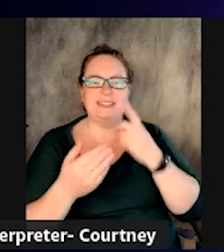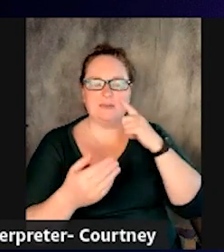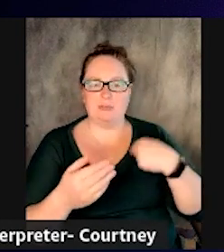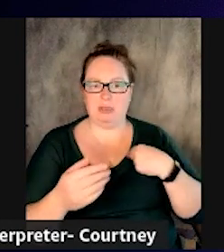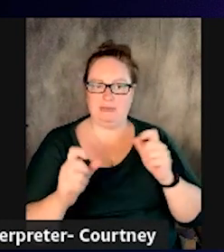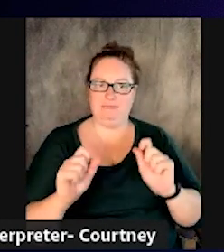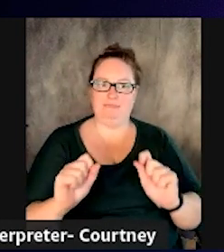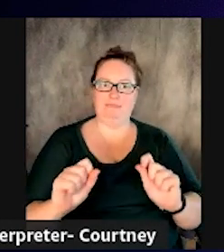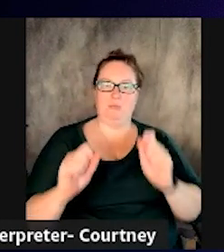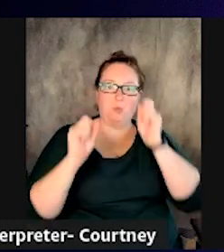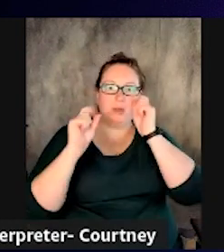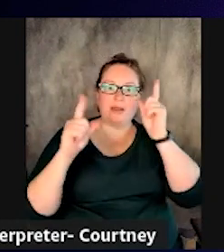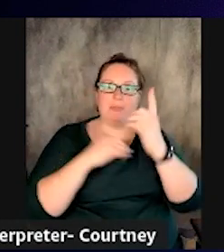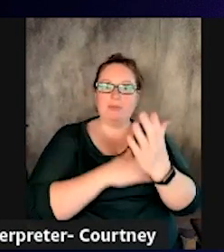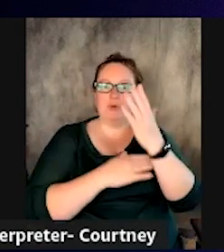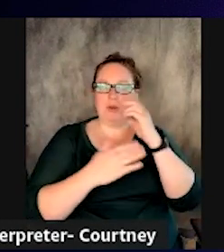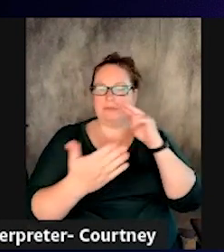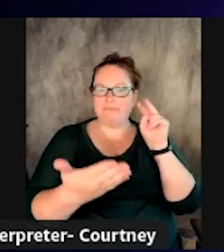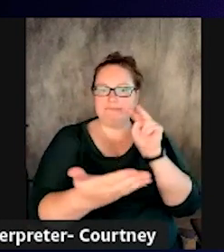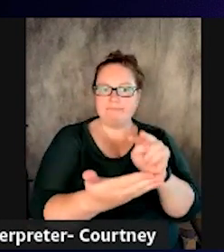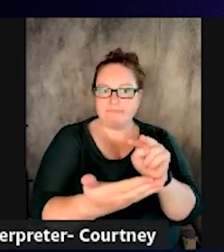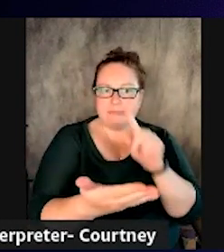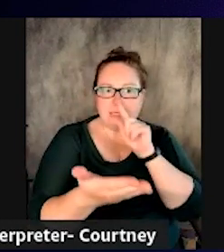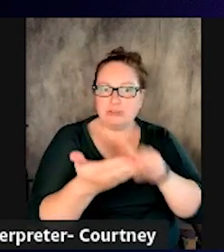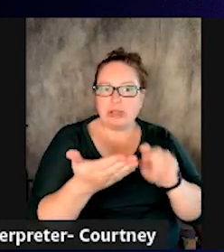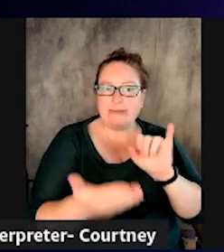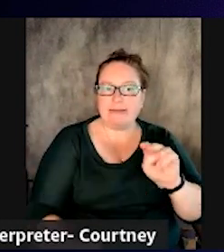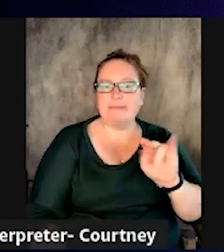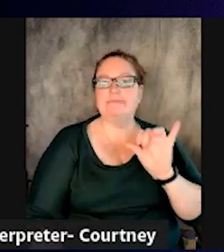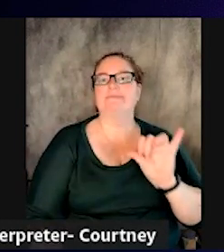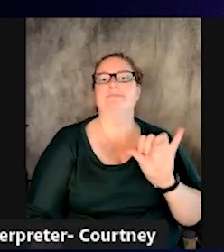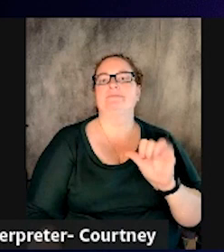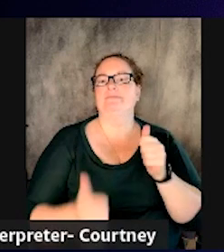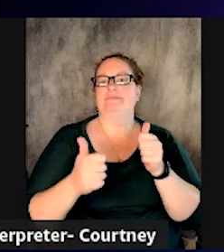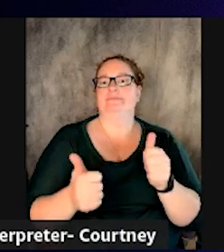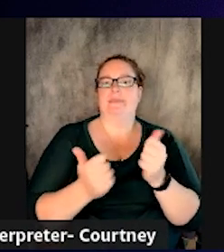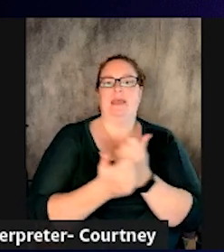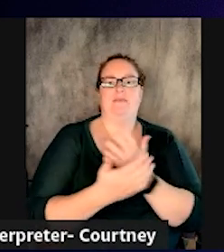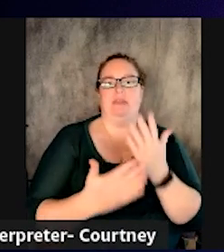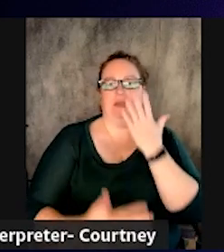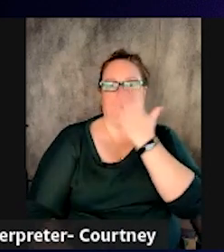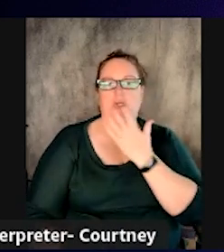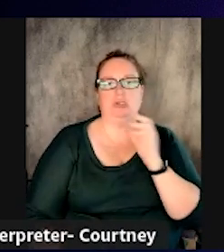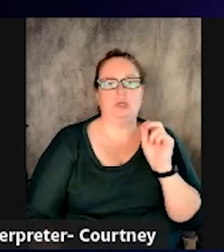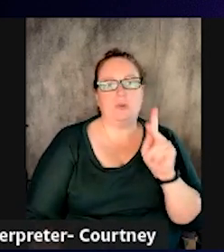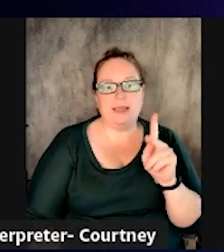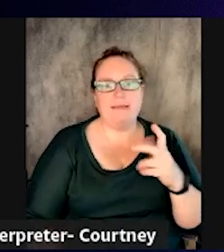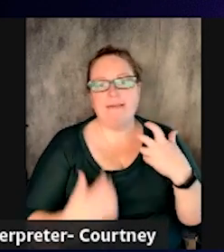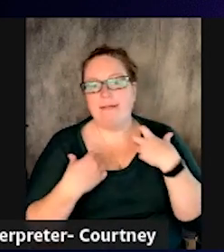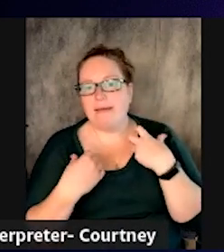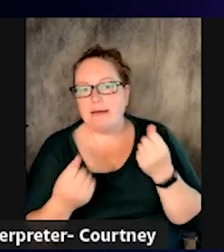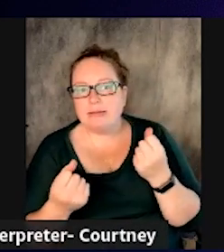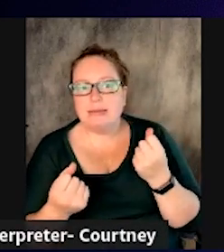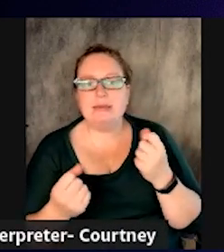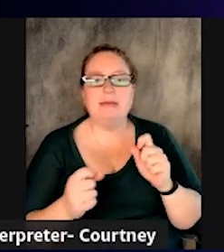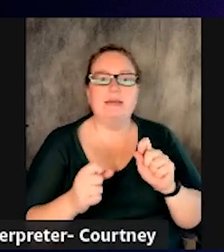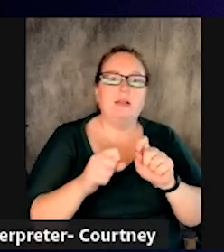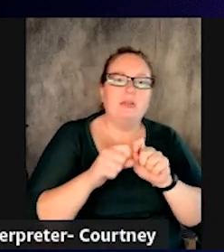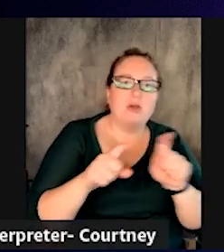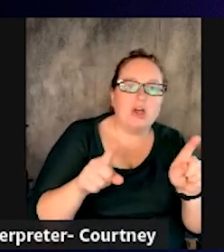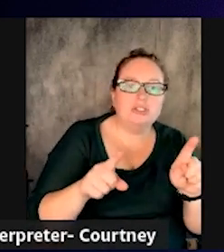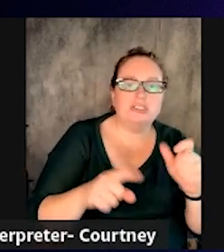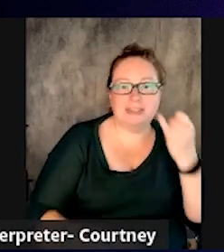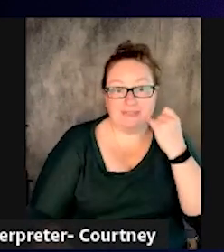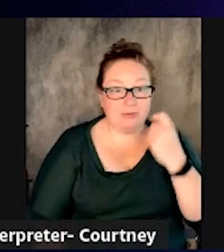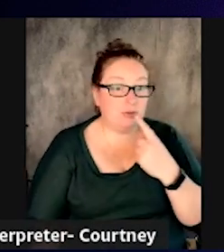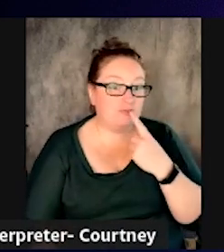this first thing, check in, okay, everything looks okay, healthy, launched. If it was red,